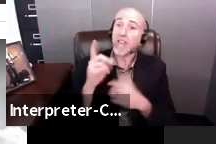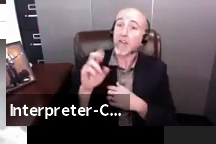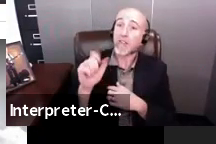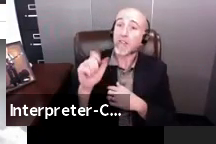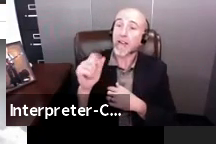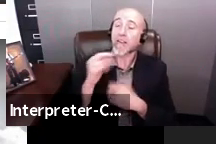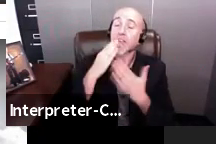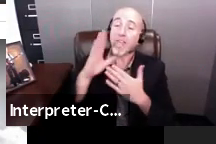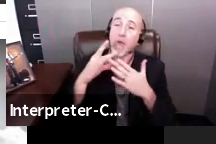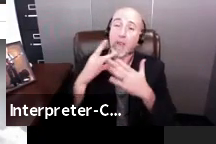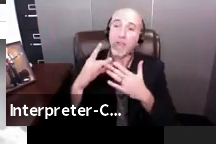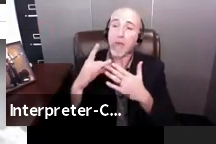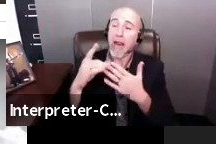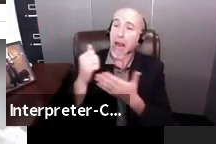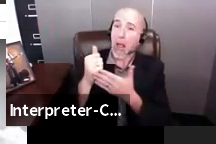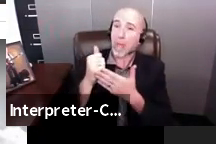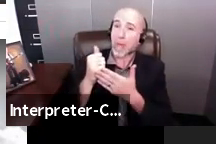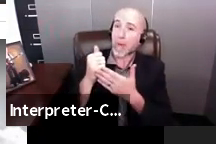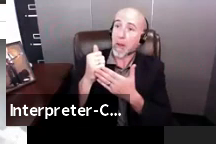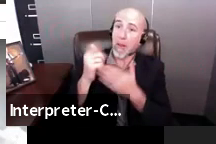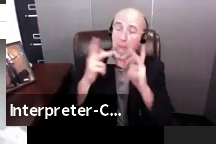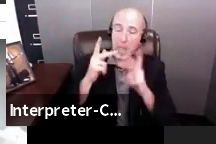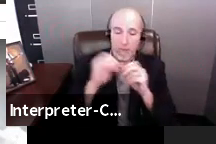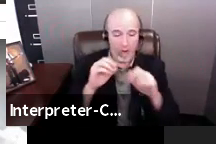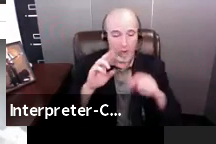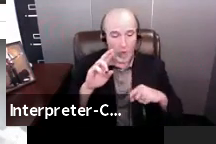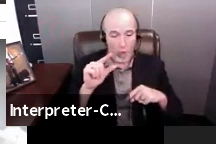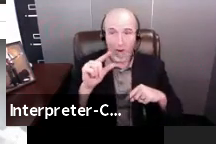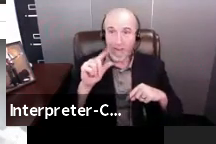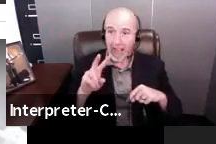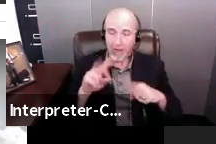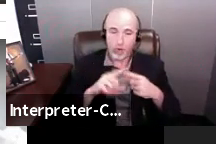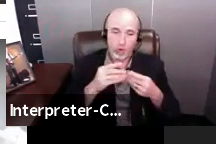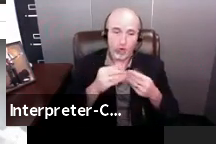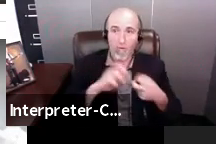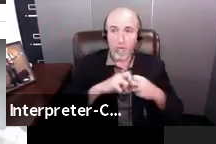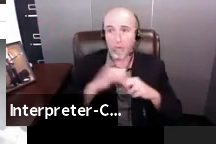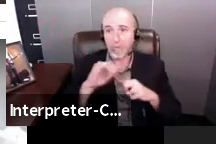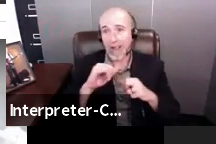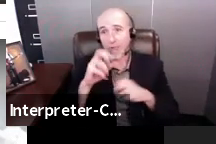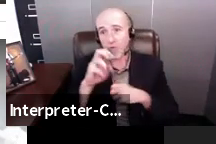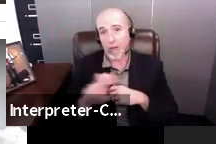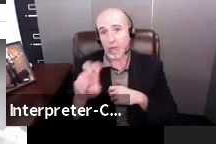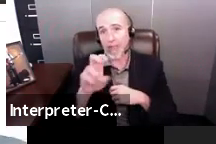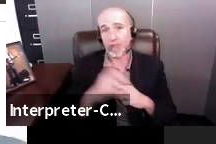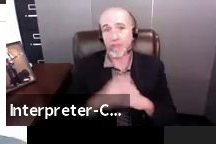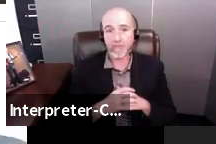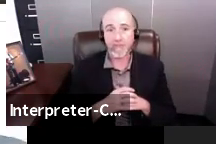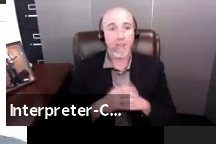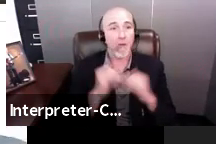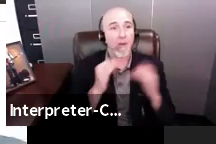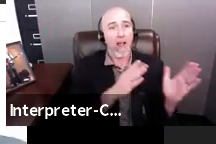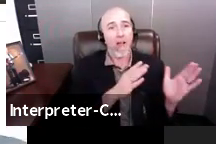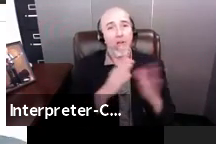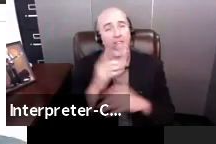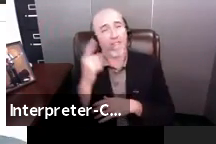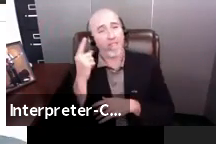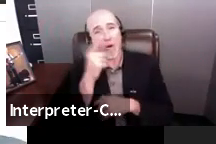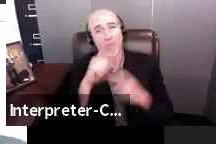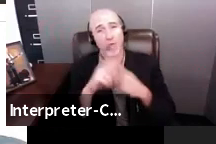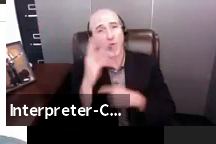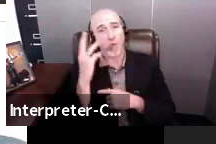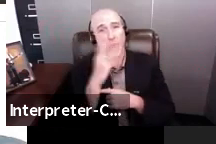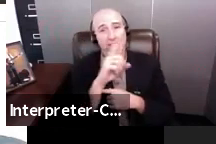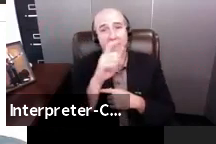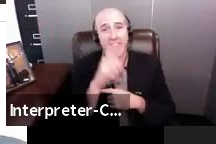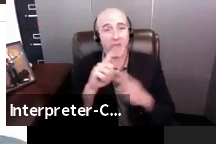and for helping to bring the people of the Rio Grande Valley together to solve problems like transportation. All right, we're going to head far out to West Texas to